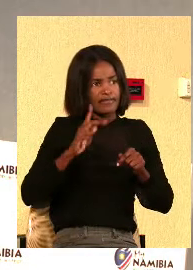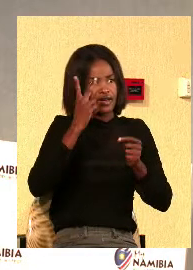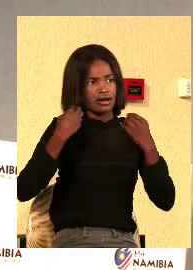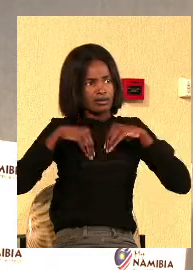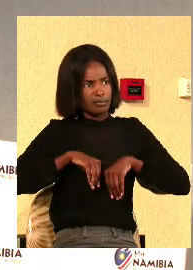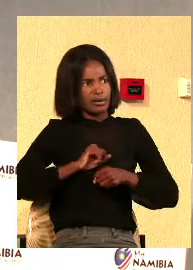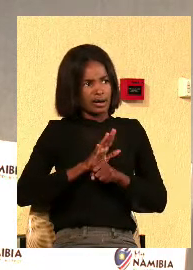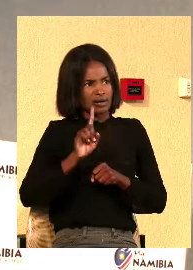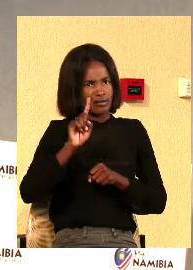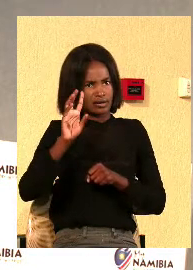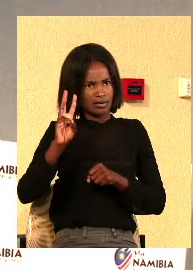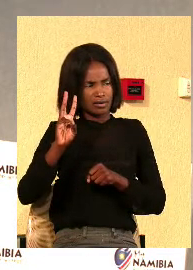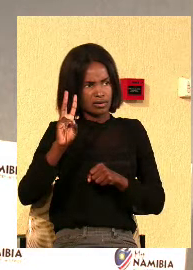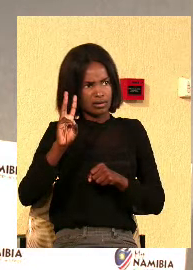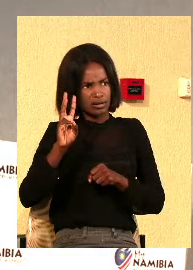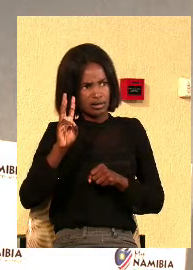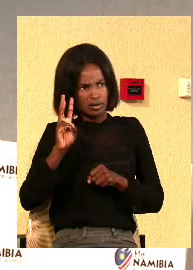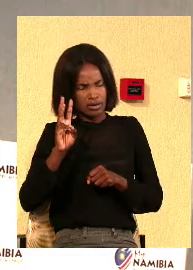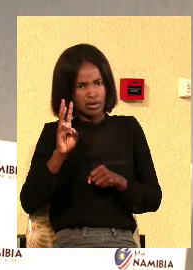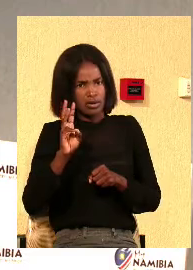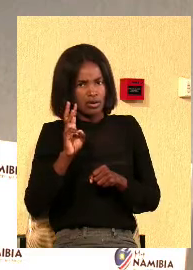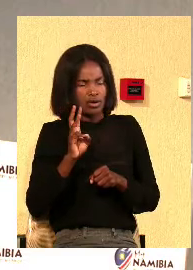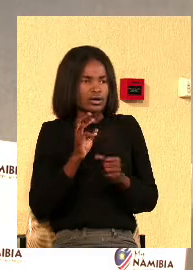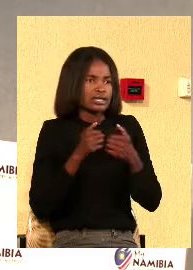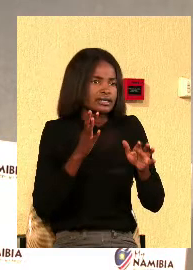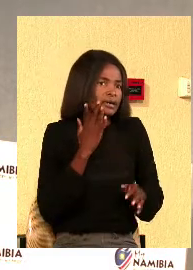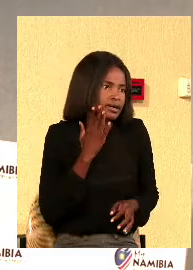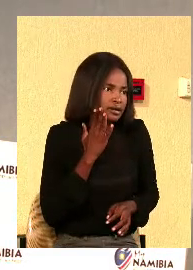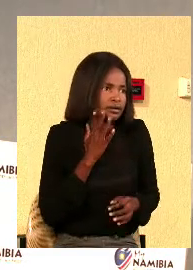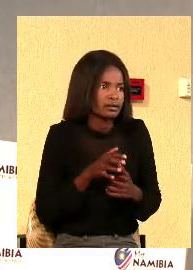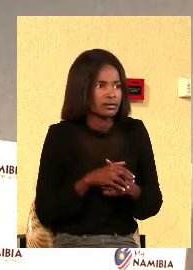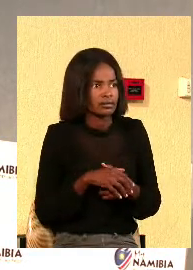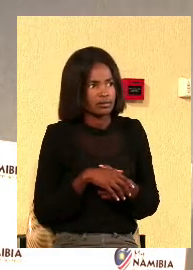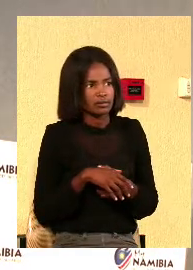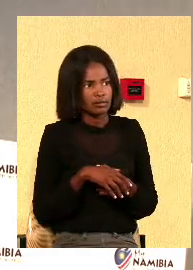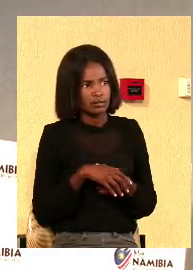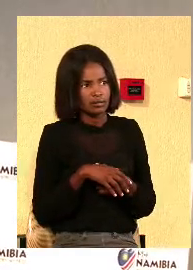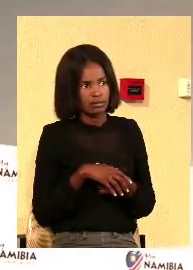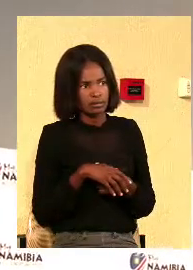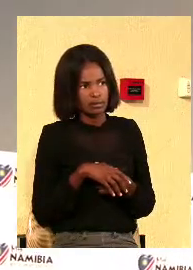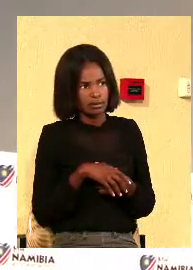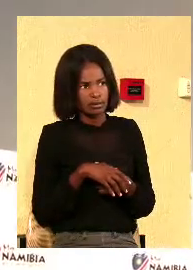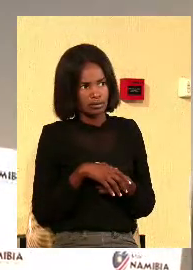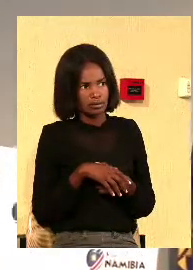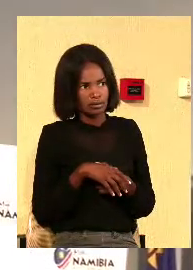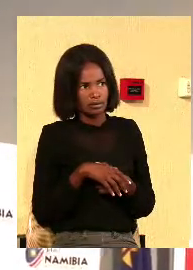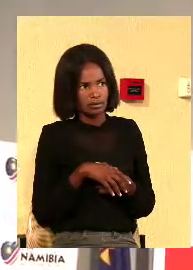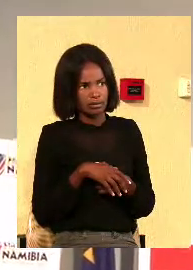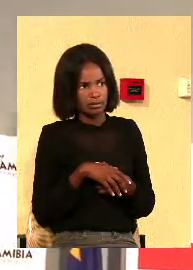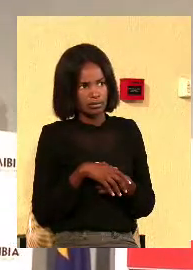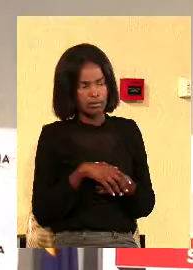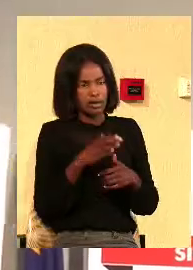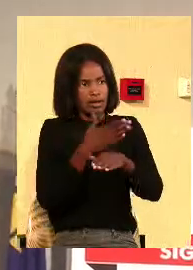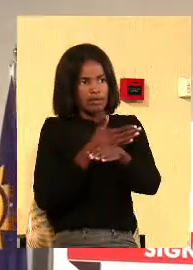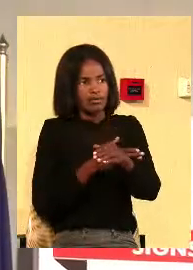So, is there a plan, a strategy as to when that will start? Yeah. No, thanks very much. I just mentioned that